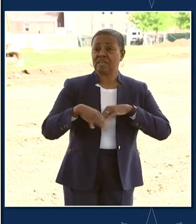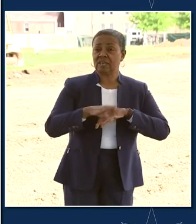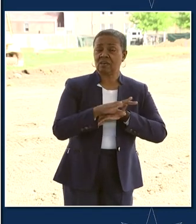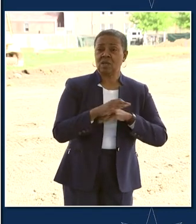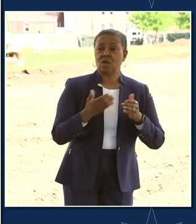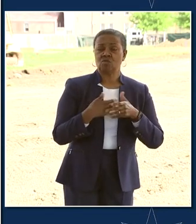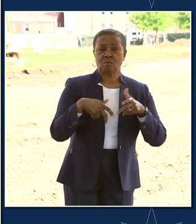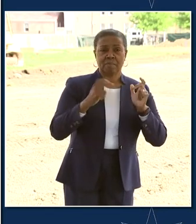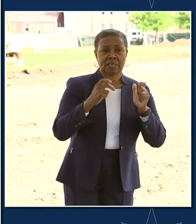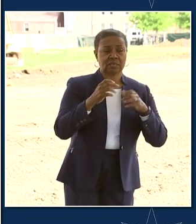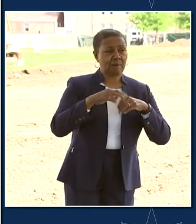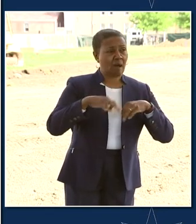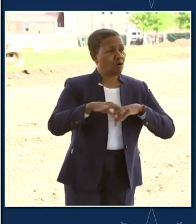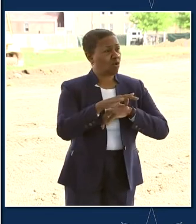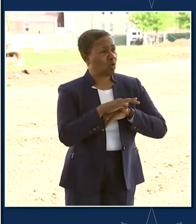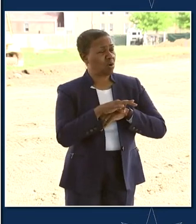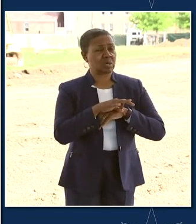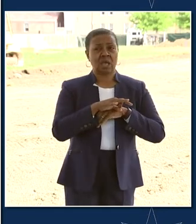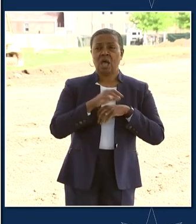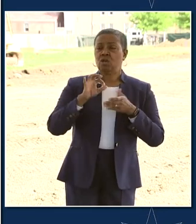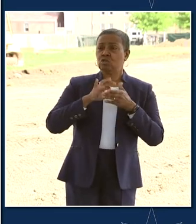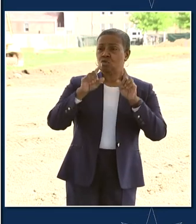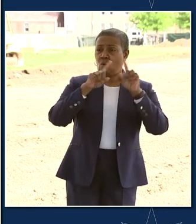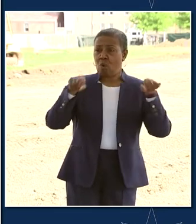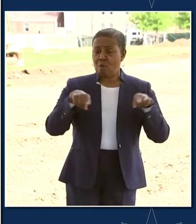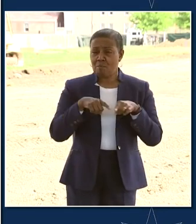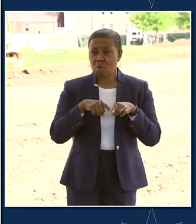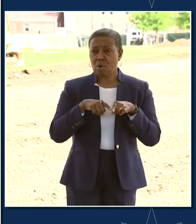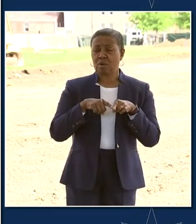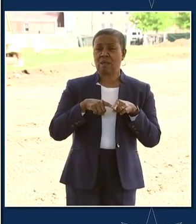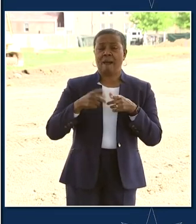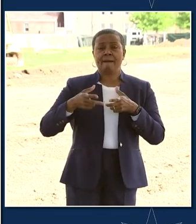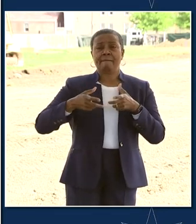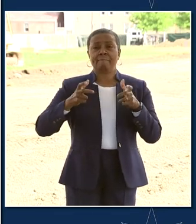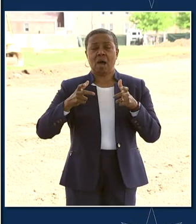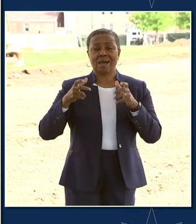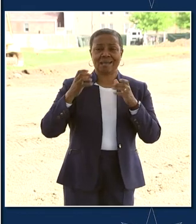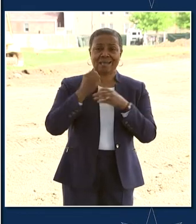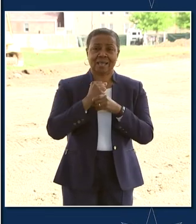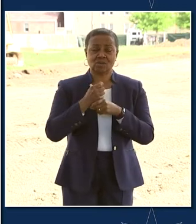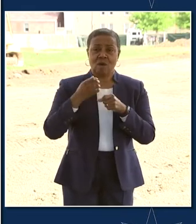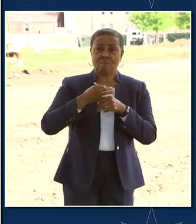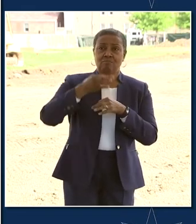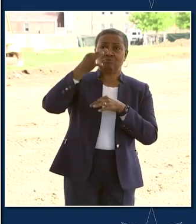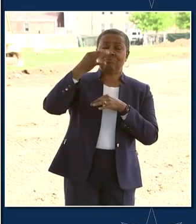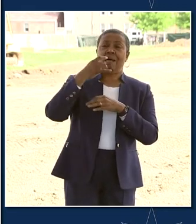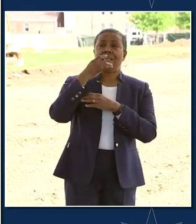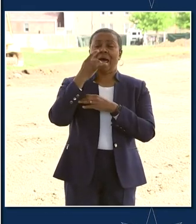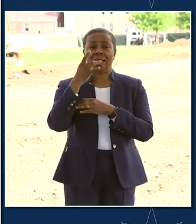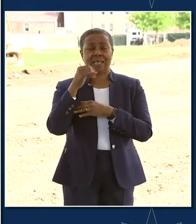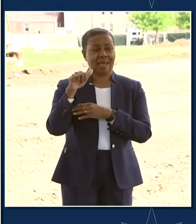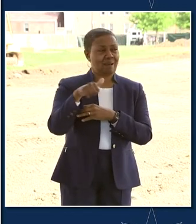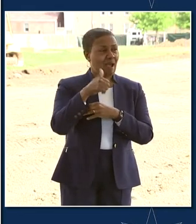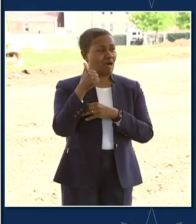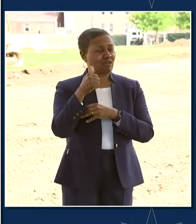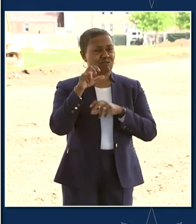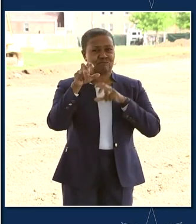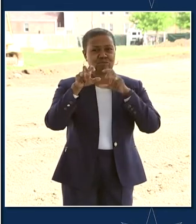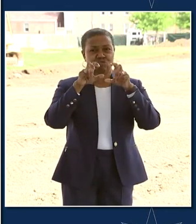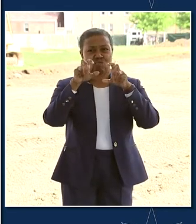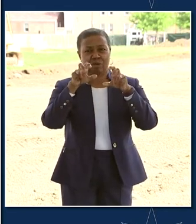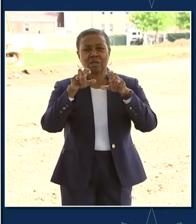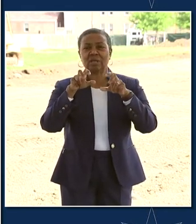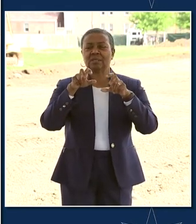new scoreboard, a ball catcher netting and bleachers, a pole-mounted field lighting, and other